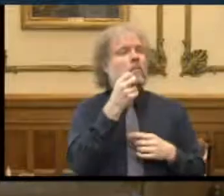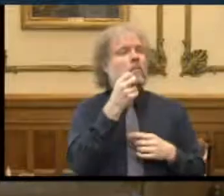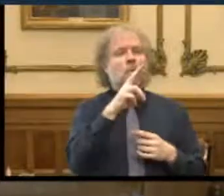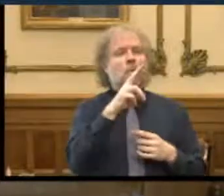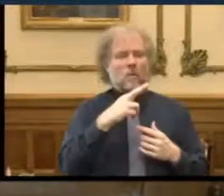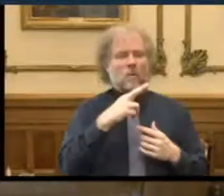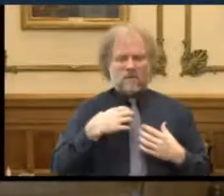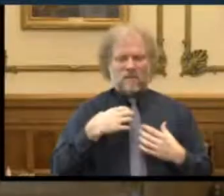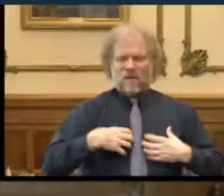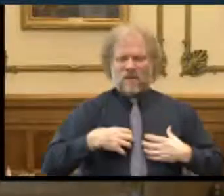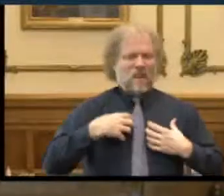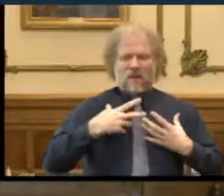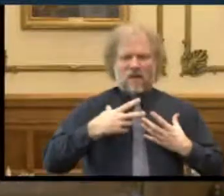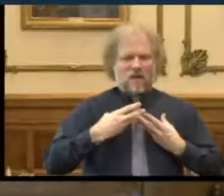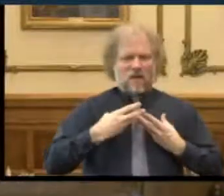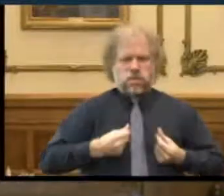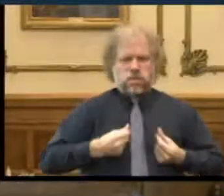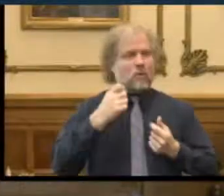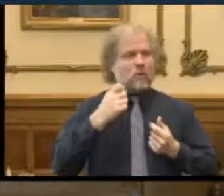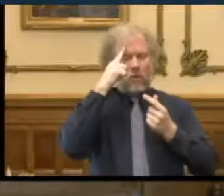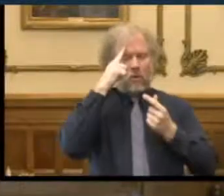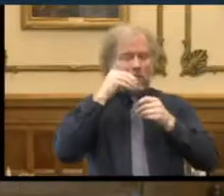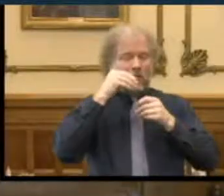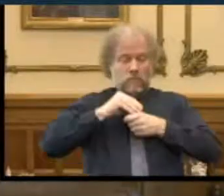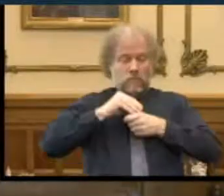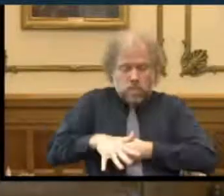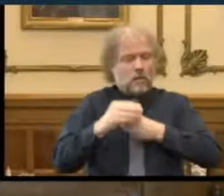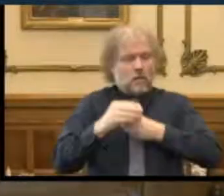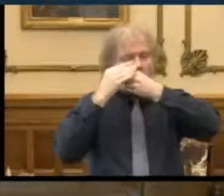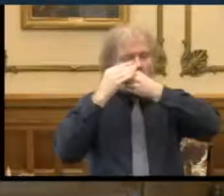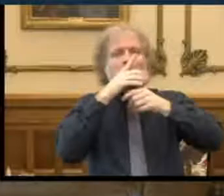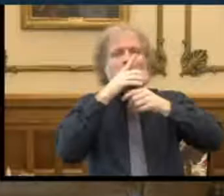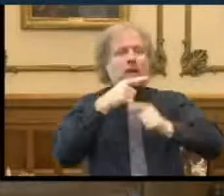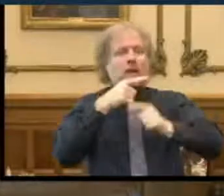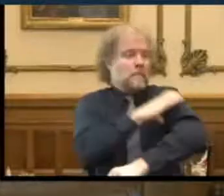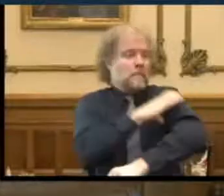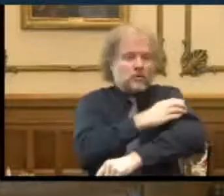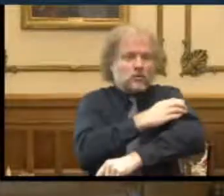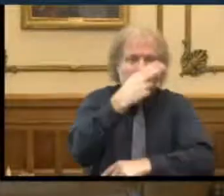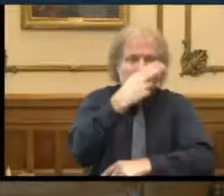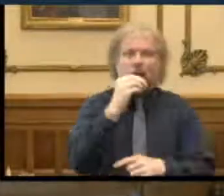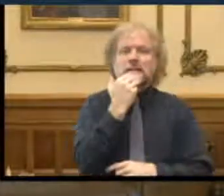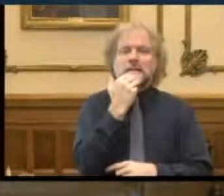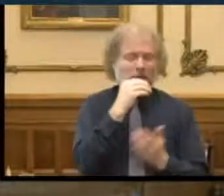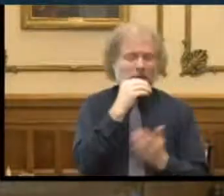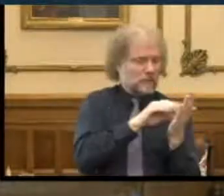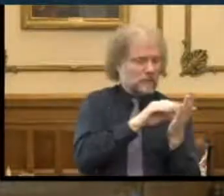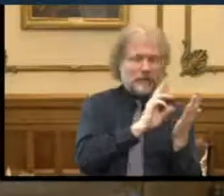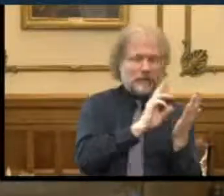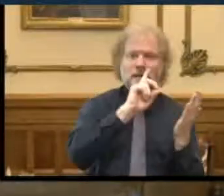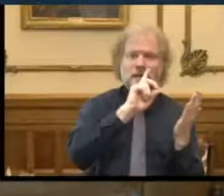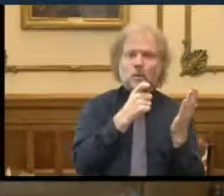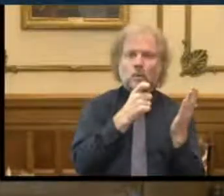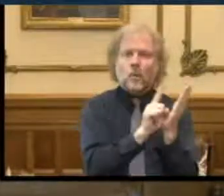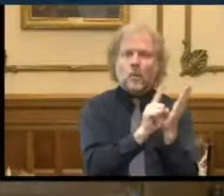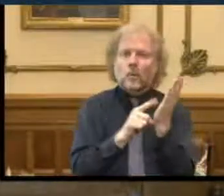lung metastasis or brain metastasis, but they also had hypertension or diabetes on their diagnosis of the death certificate, so they didn't die of